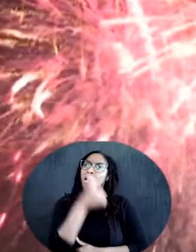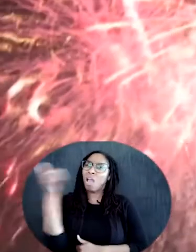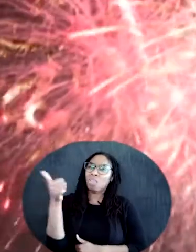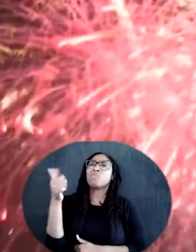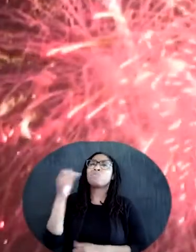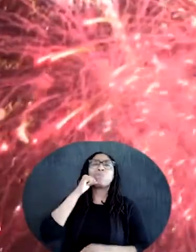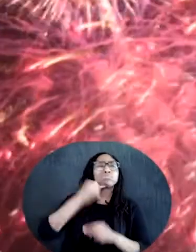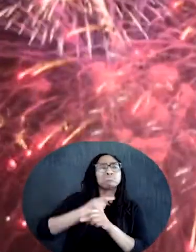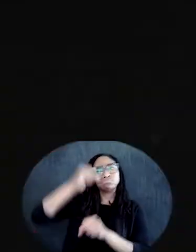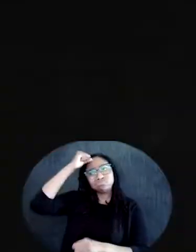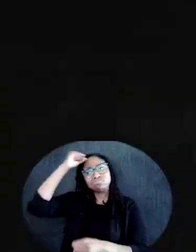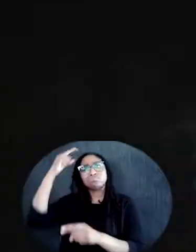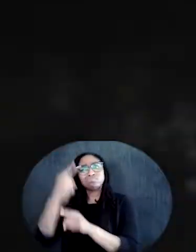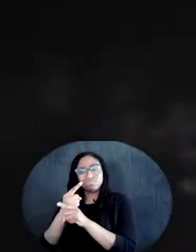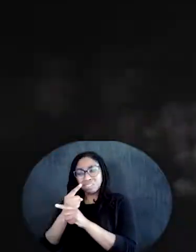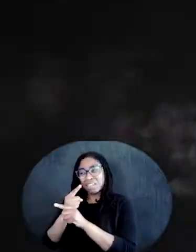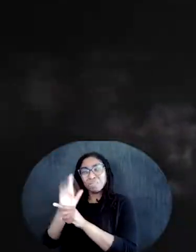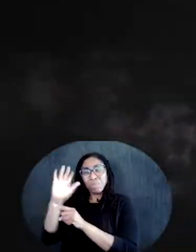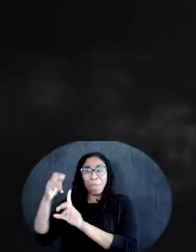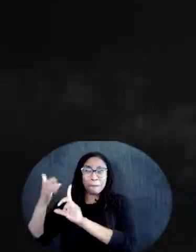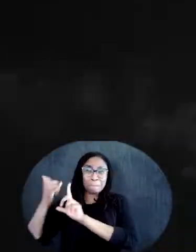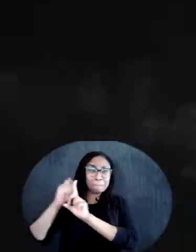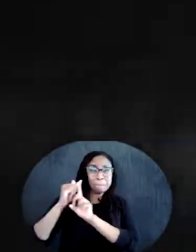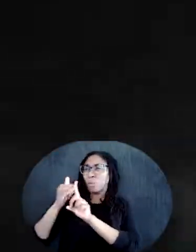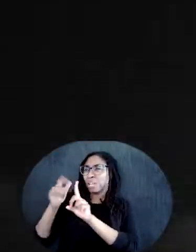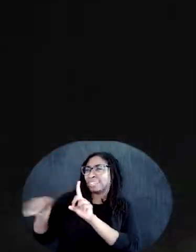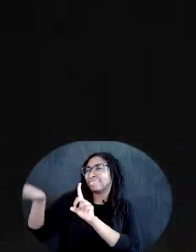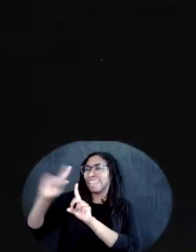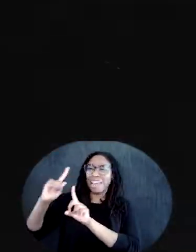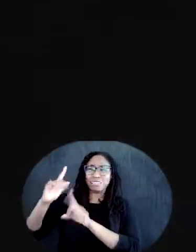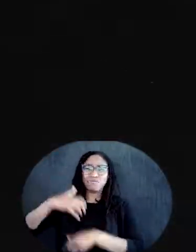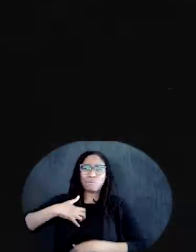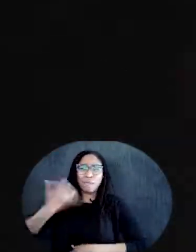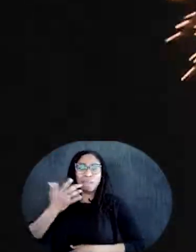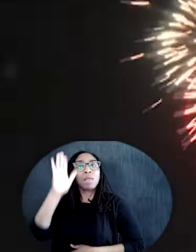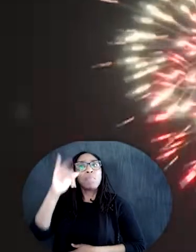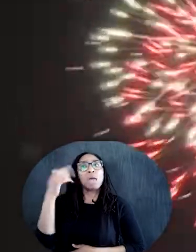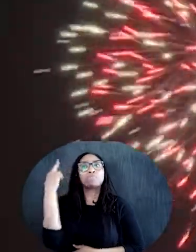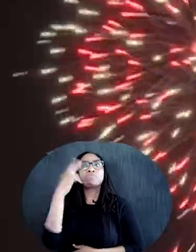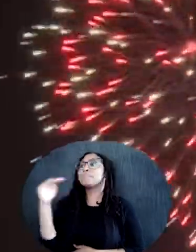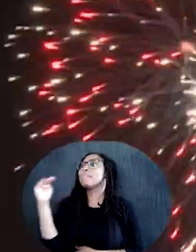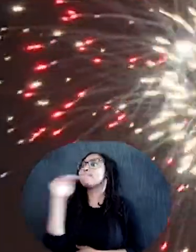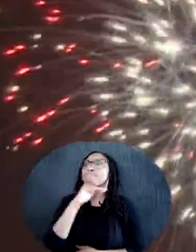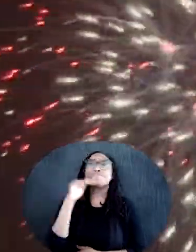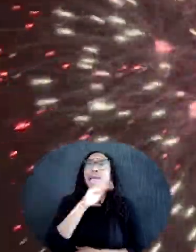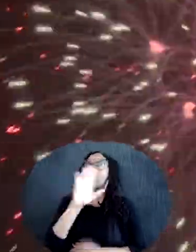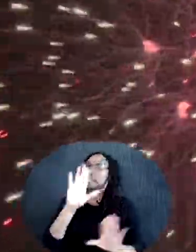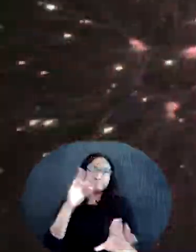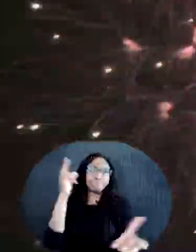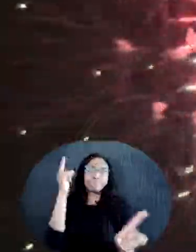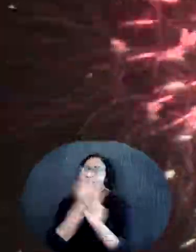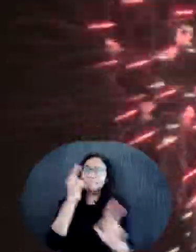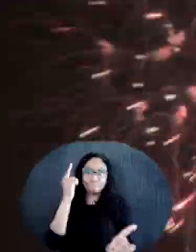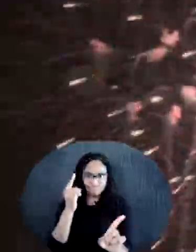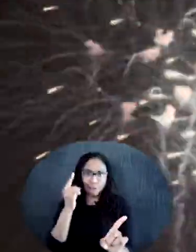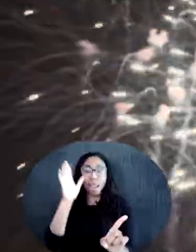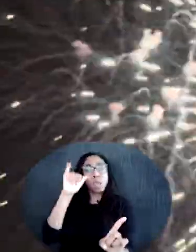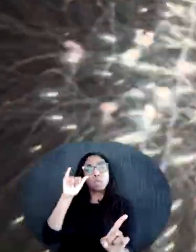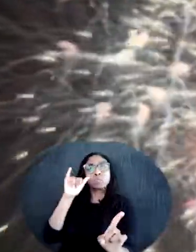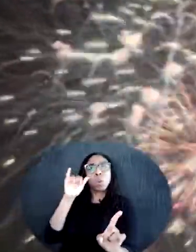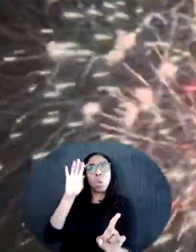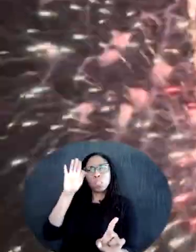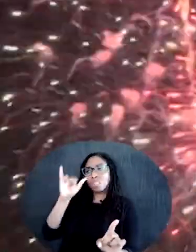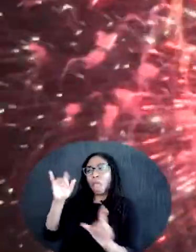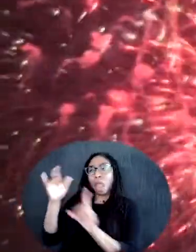brothers, cause the truth conquers all anger. That's why lying is not the answer. So stand up and look that bully in